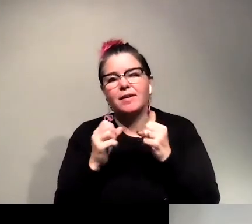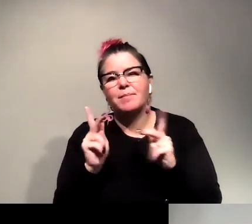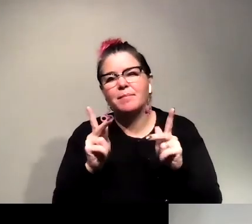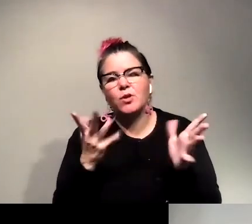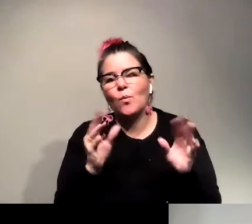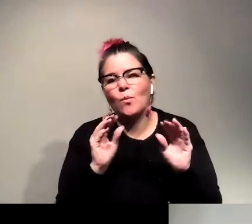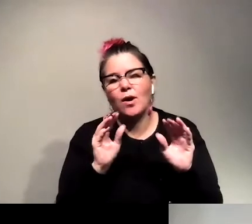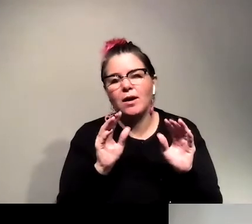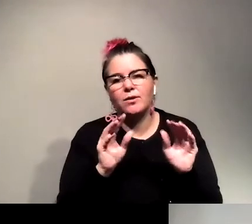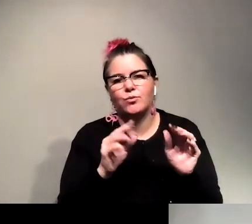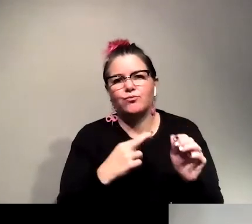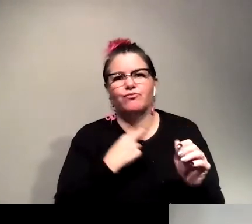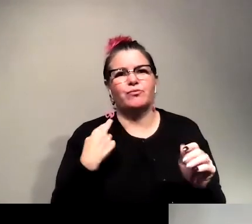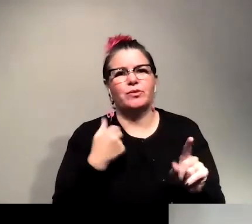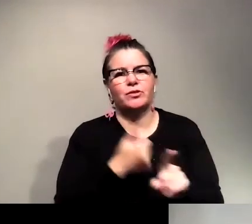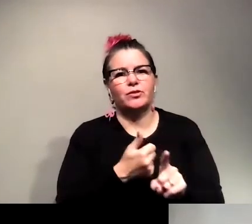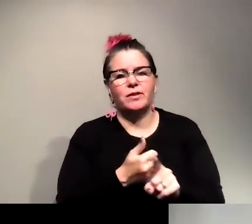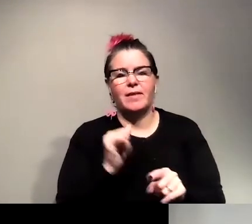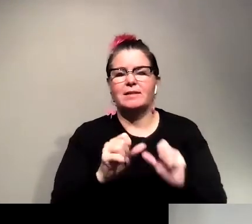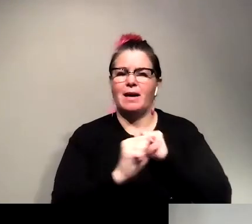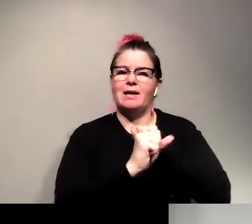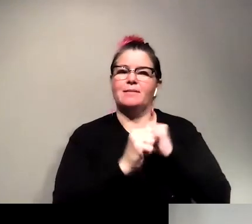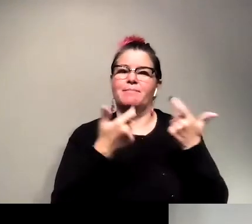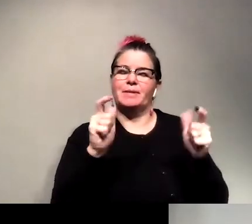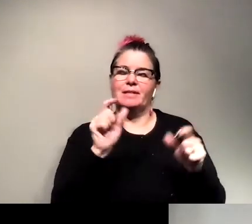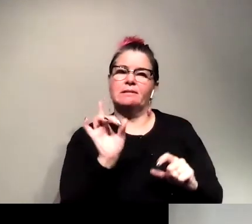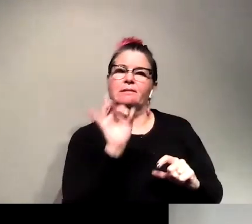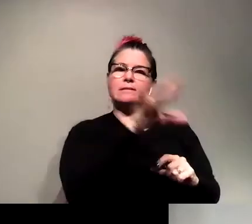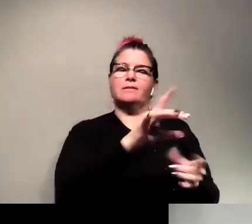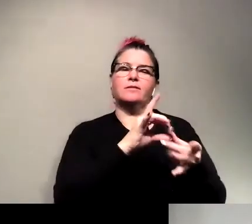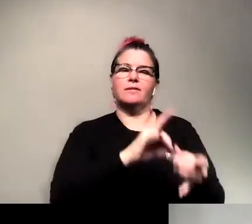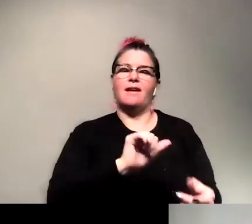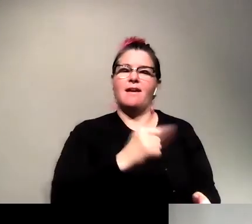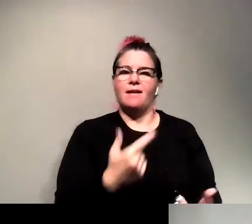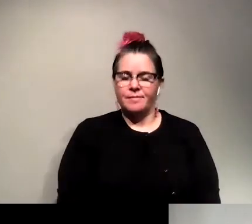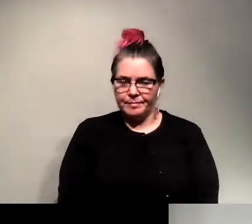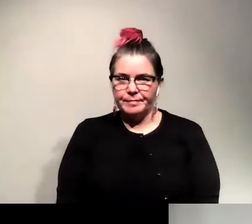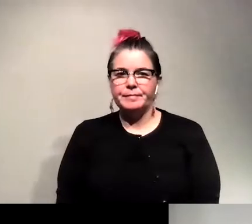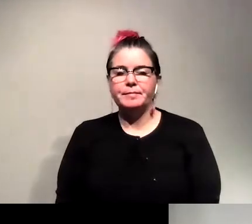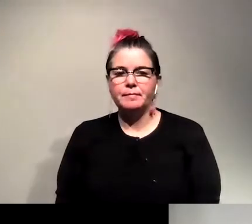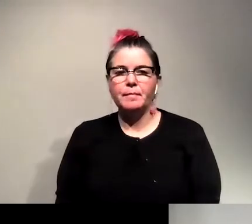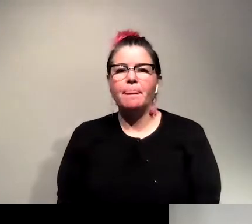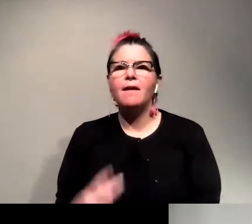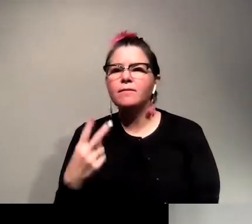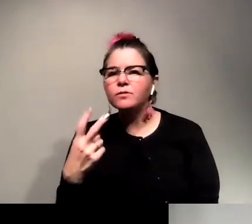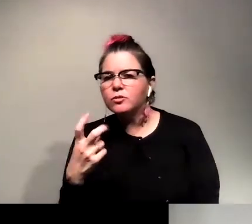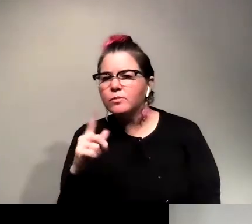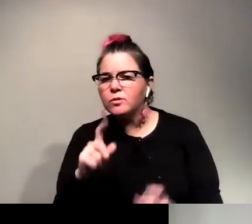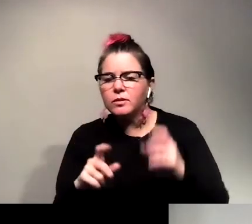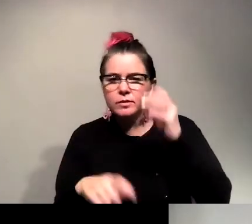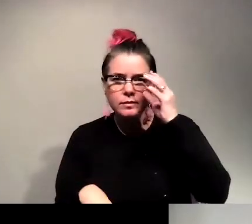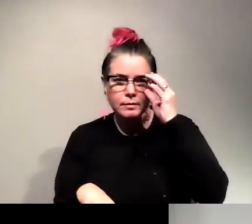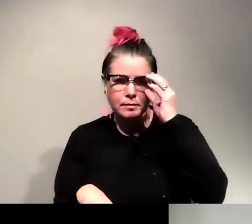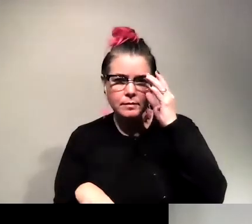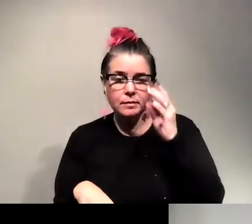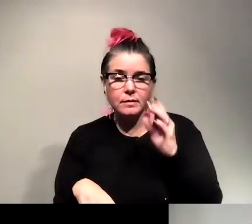kind of the big my big ag info. That's great. So we actually had a couple more questions come in. Yeah. So I'm gonna